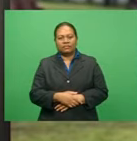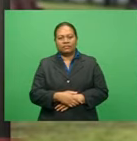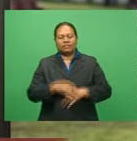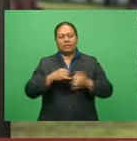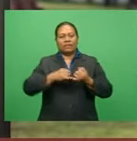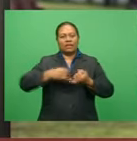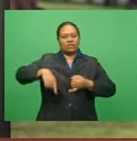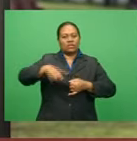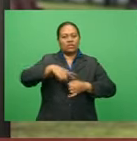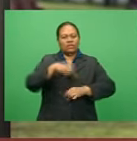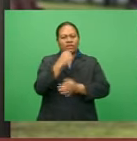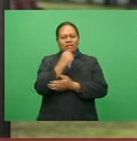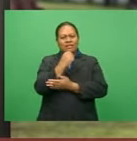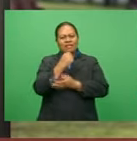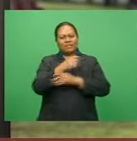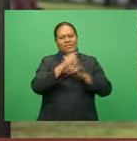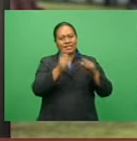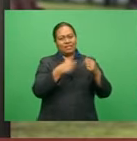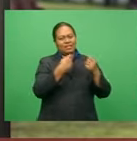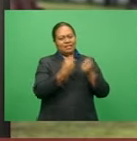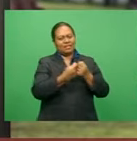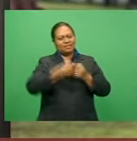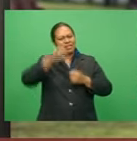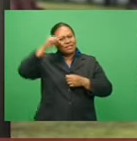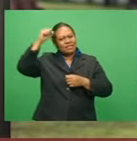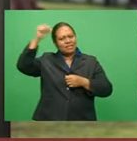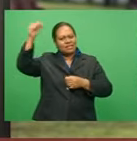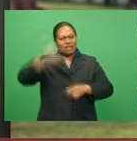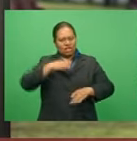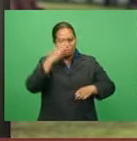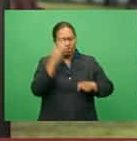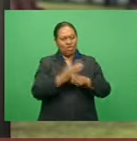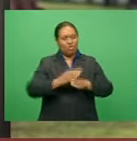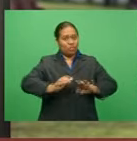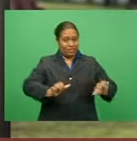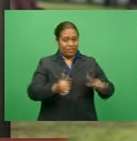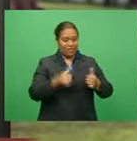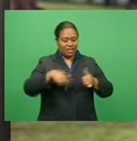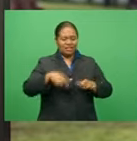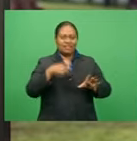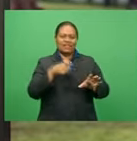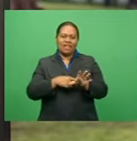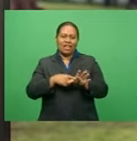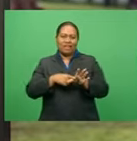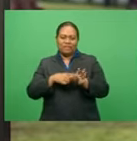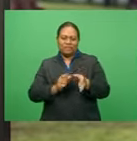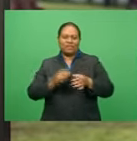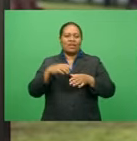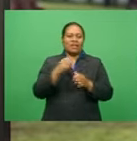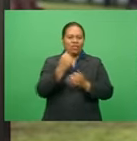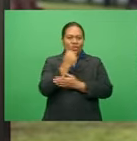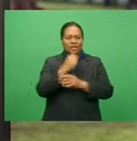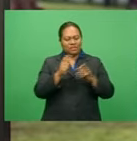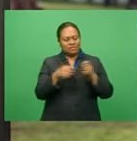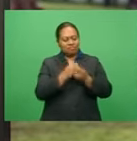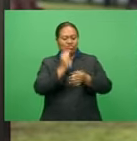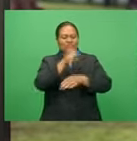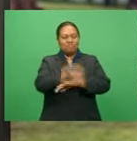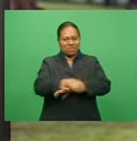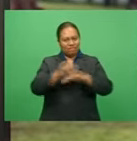Super Rugby veteran Sireli Lindua hopes to end his rugby career on a high by defending the Skipper Cup for the third year in a